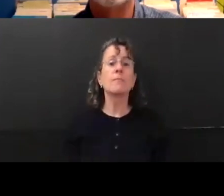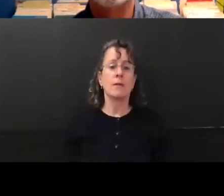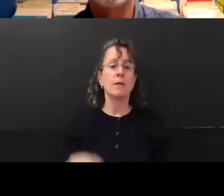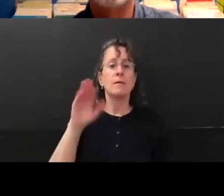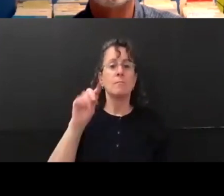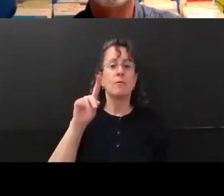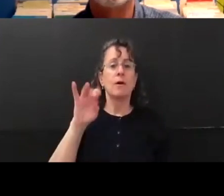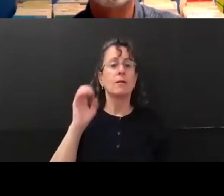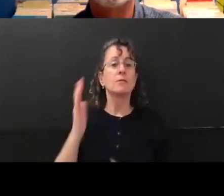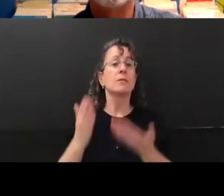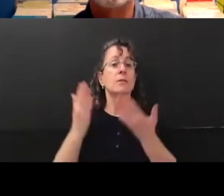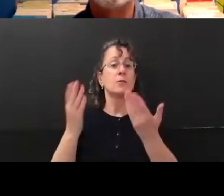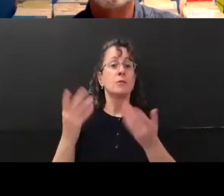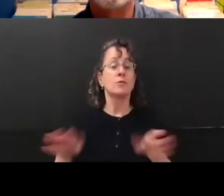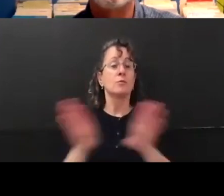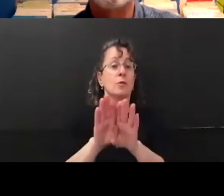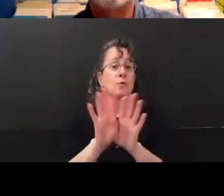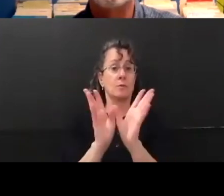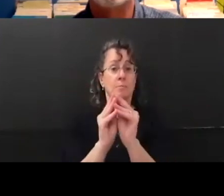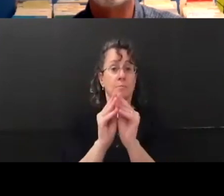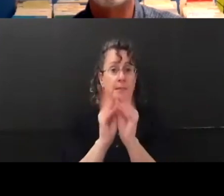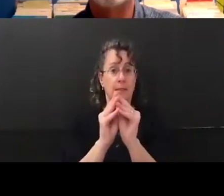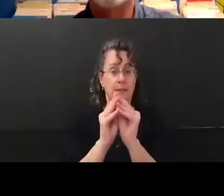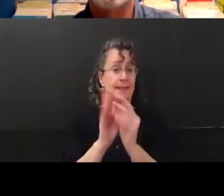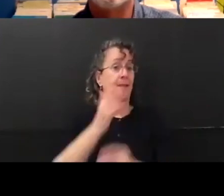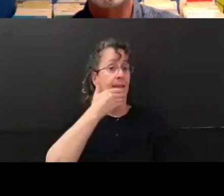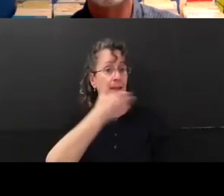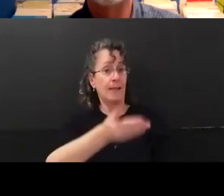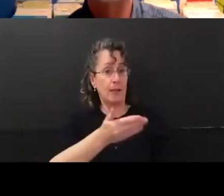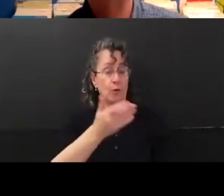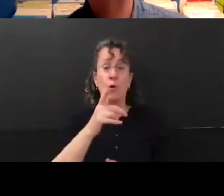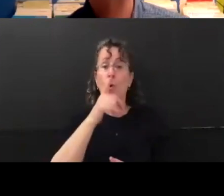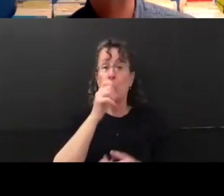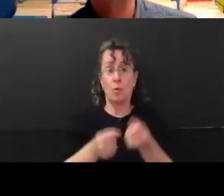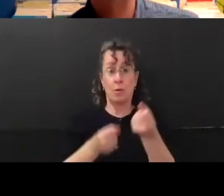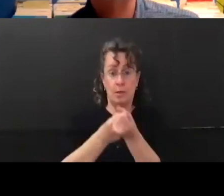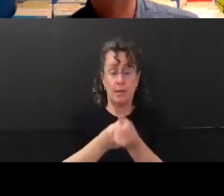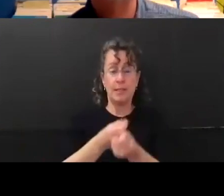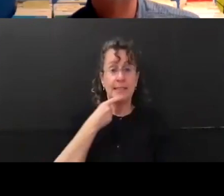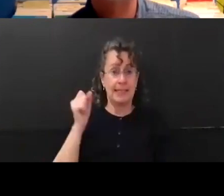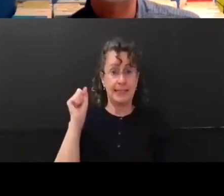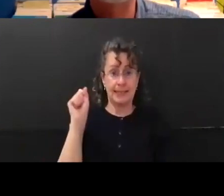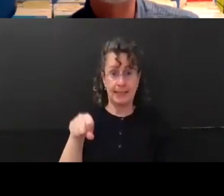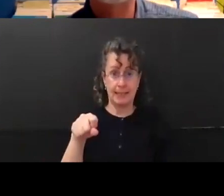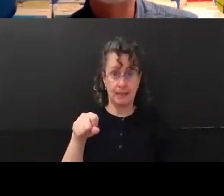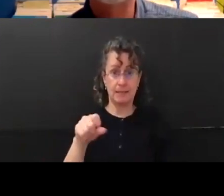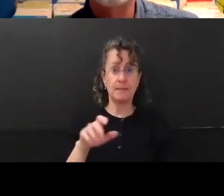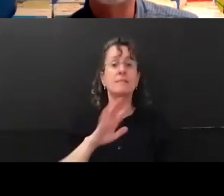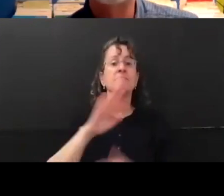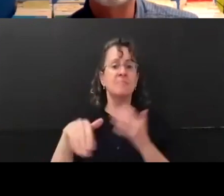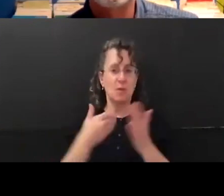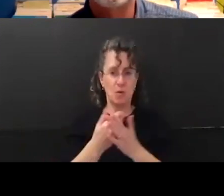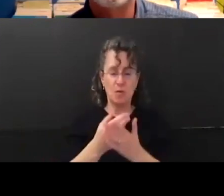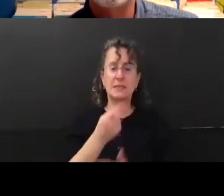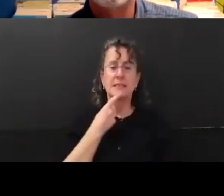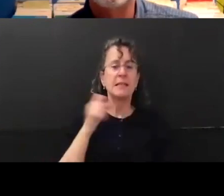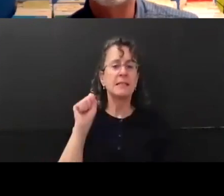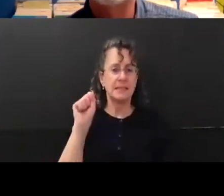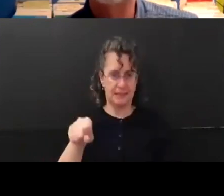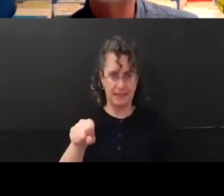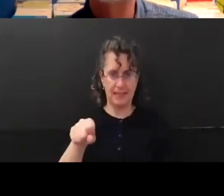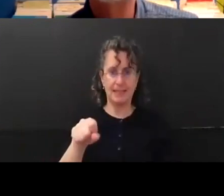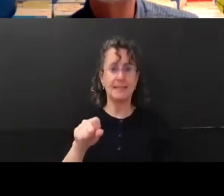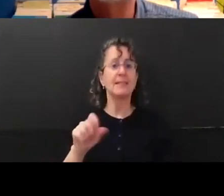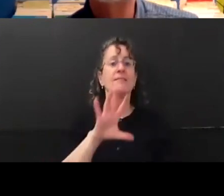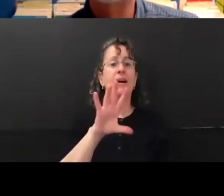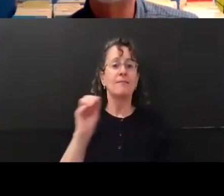adjourn. Thanks, Brandy. Brandy has moved to adjourn. All those in favor say aye. Aye. Aye.